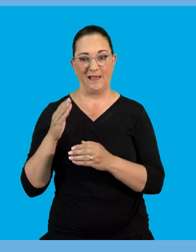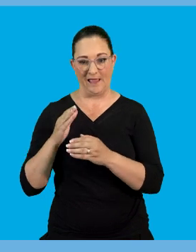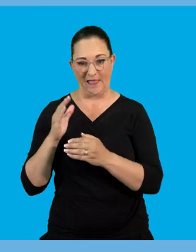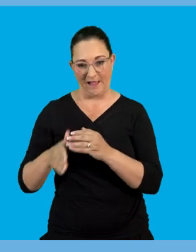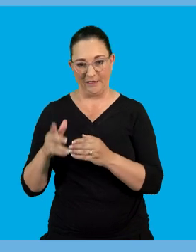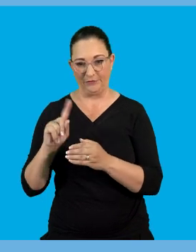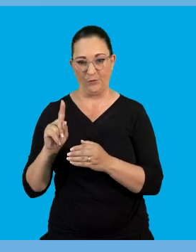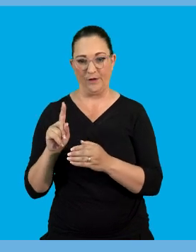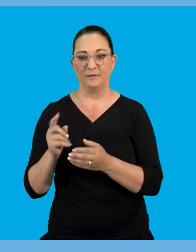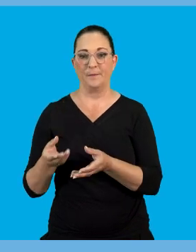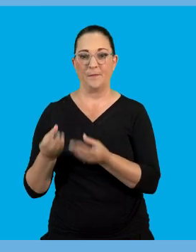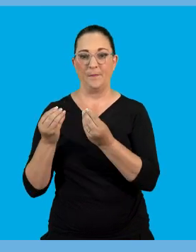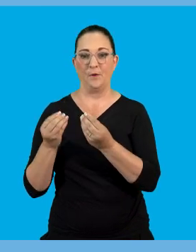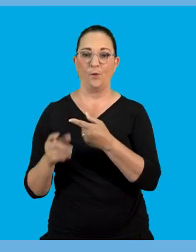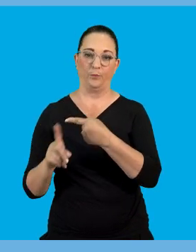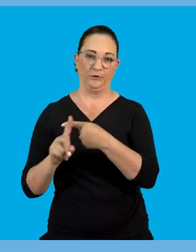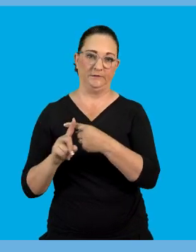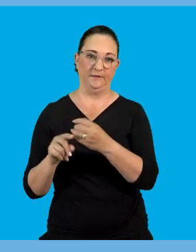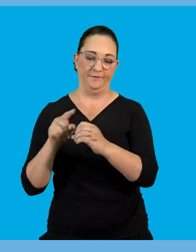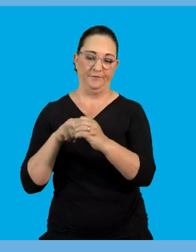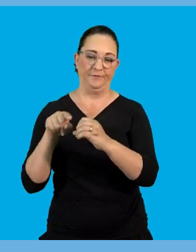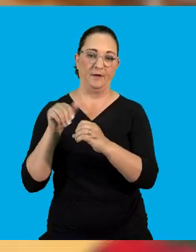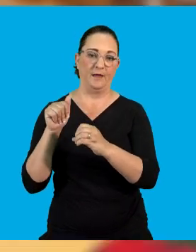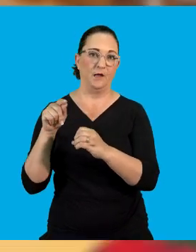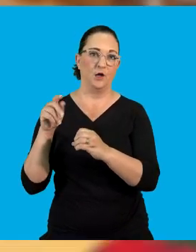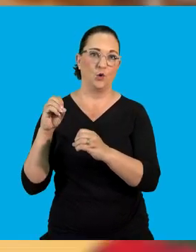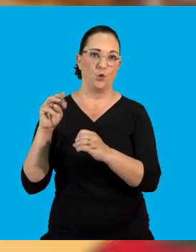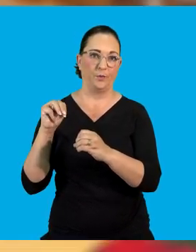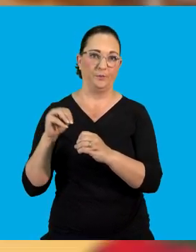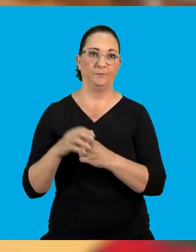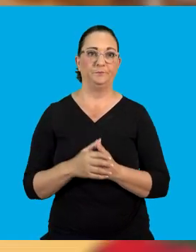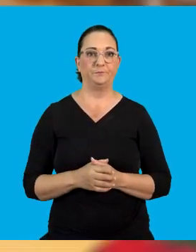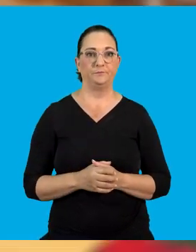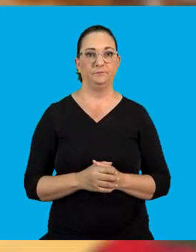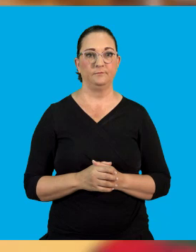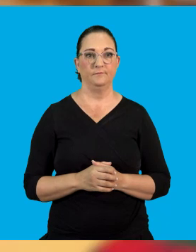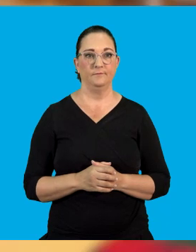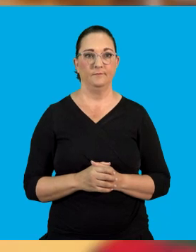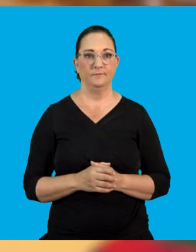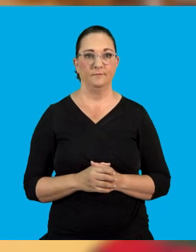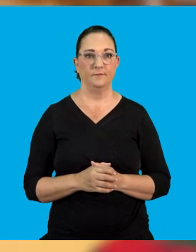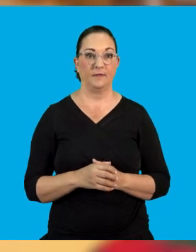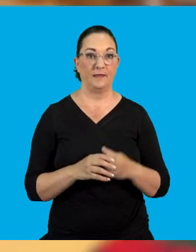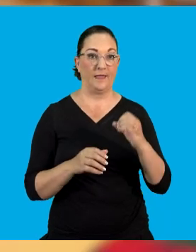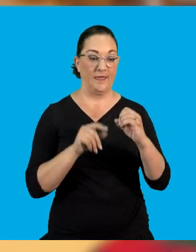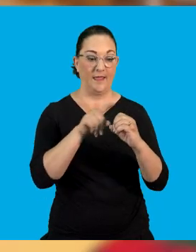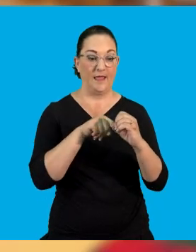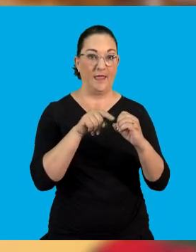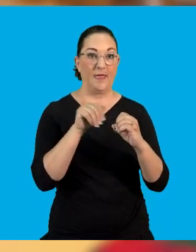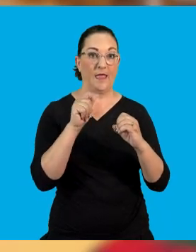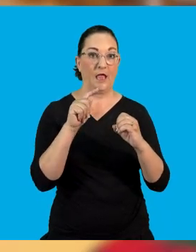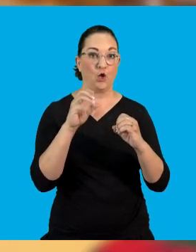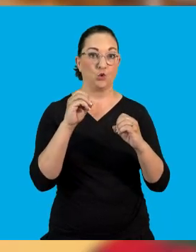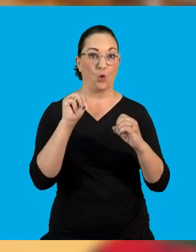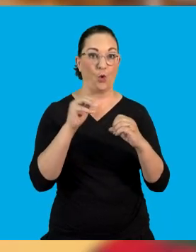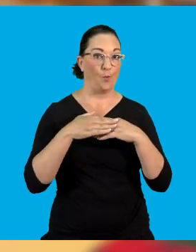overall charge of the atom is going to be a positive charge. So we always need to know that when an atom has